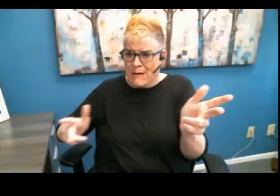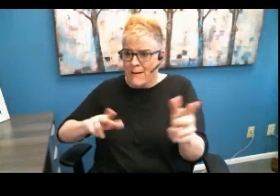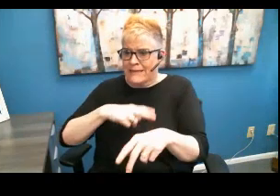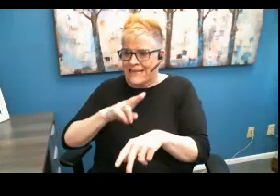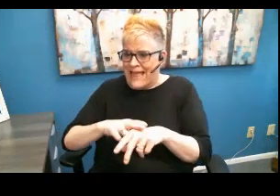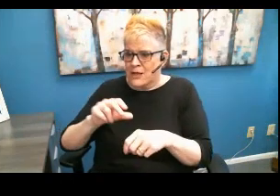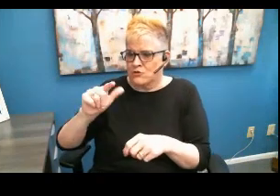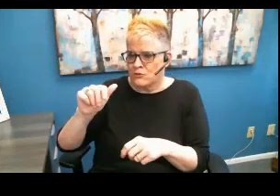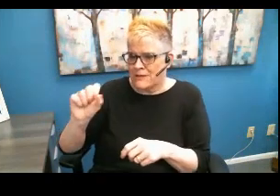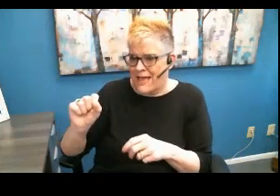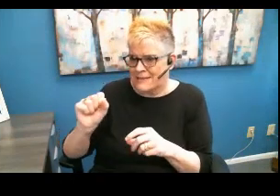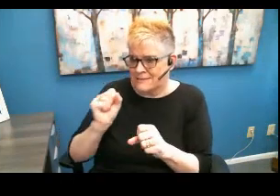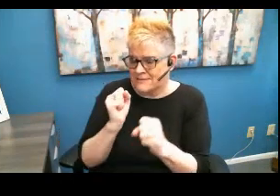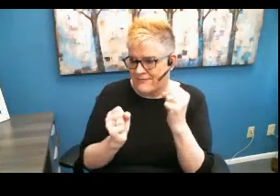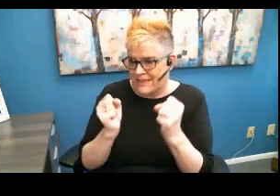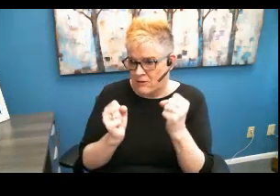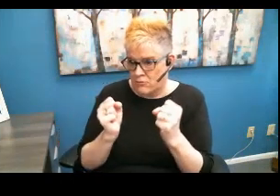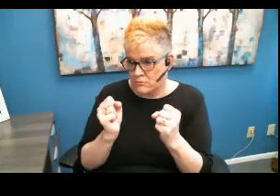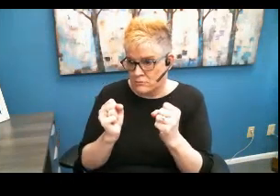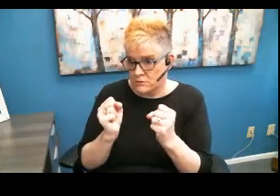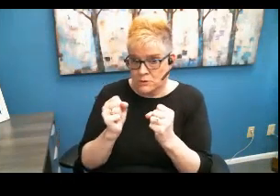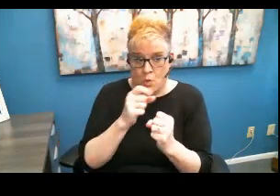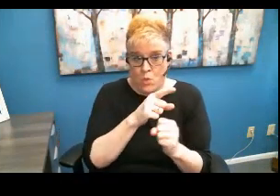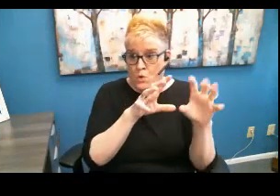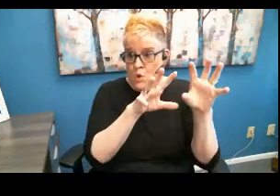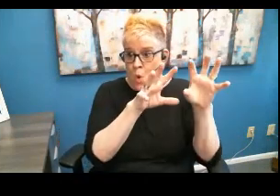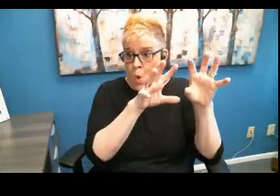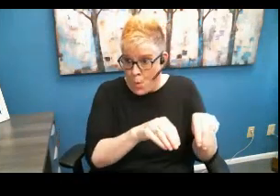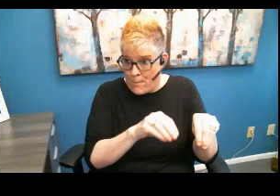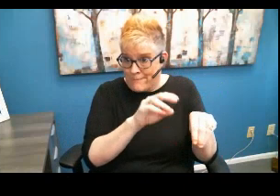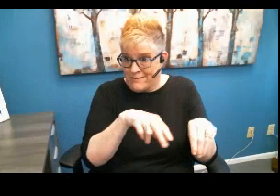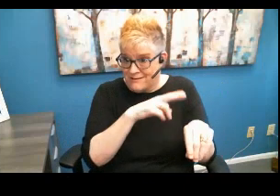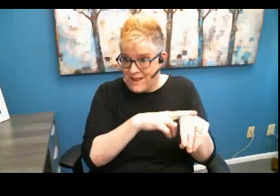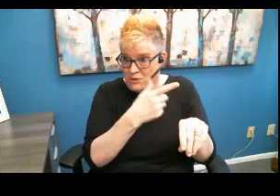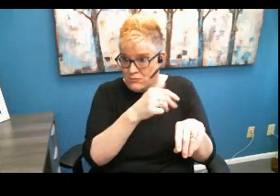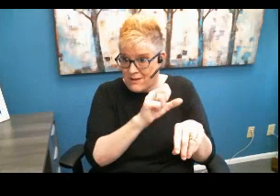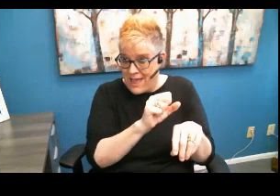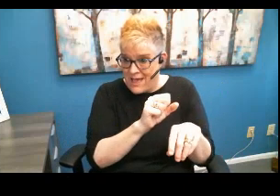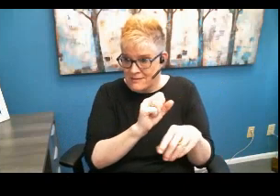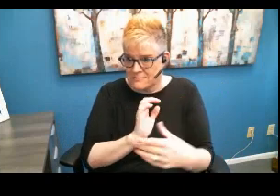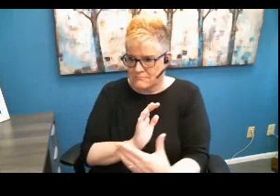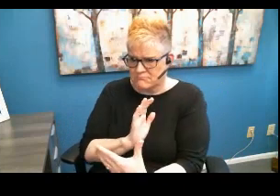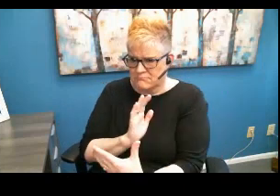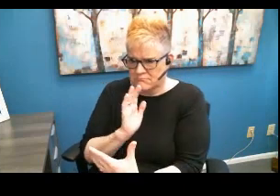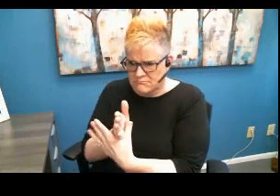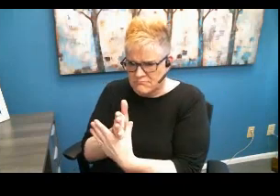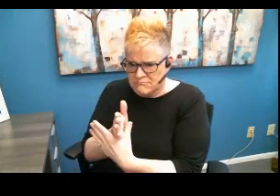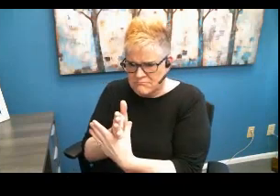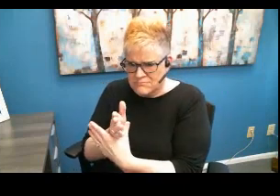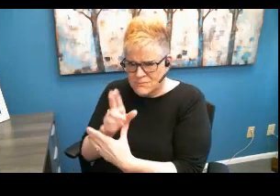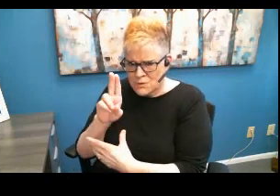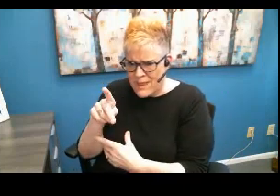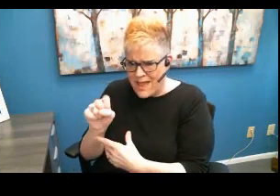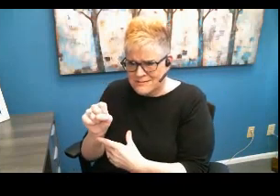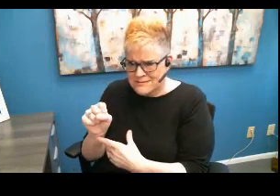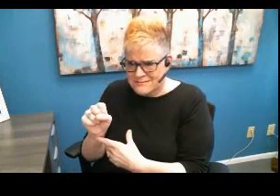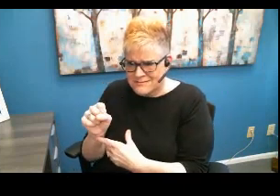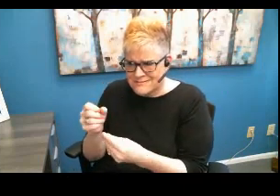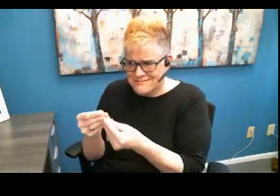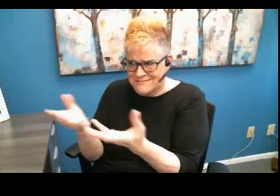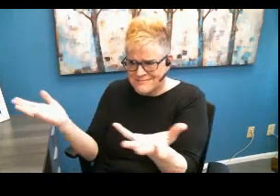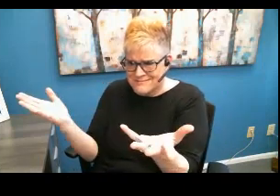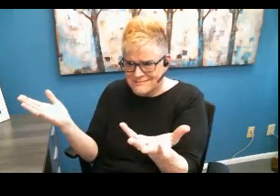vehicles. So interruptions to natural gas to those facilities interrupts UPS deliveries. Now these are a